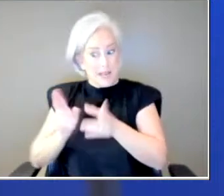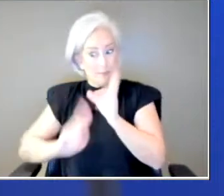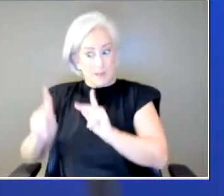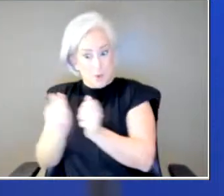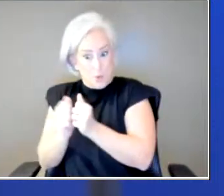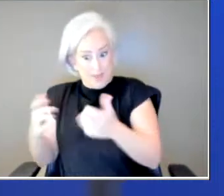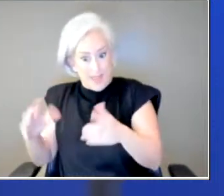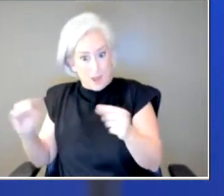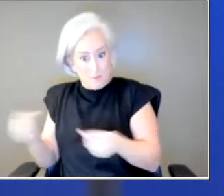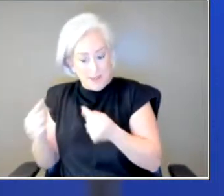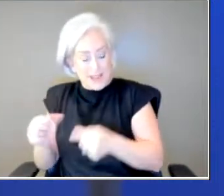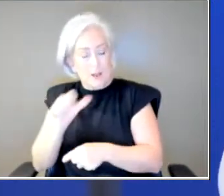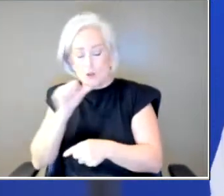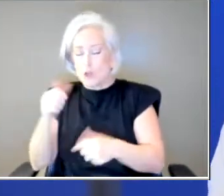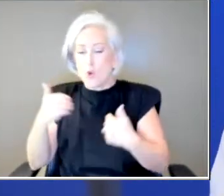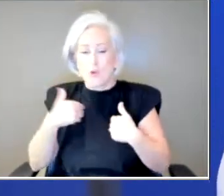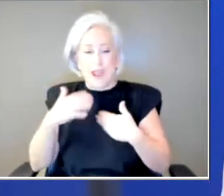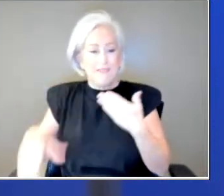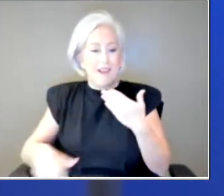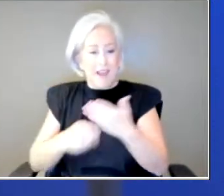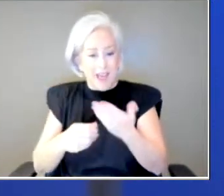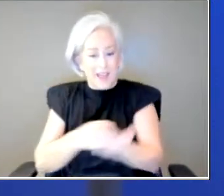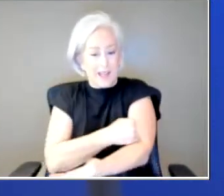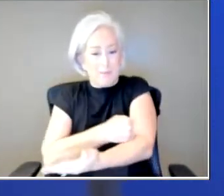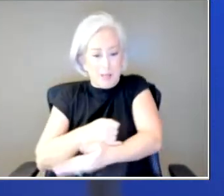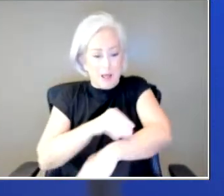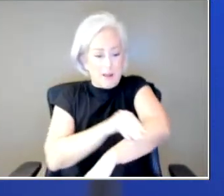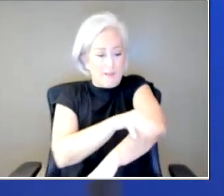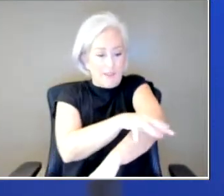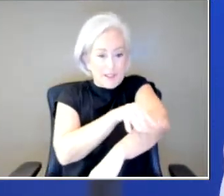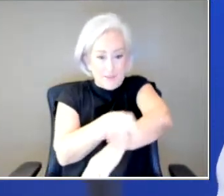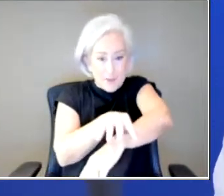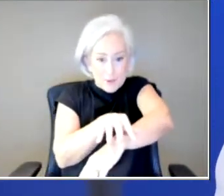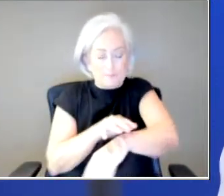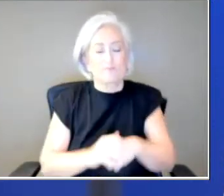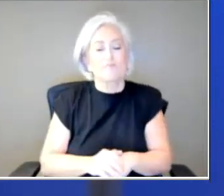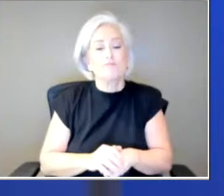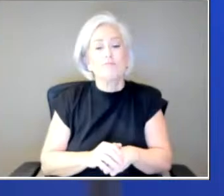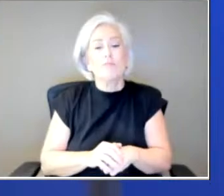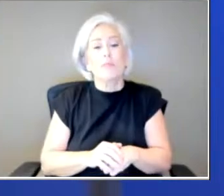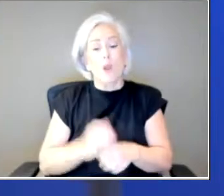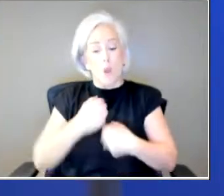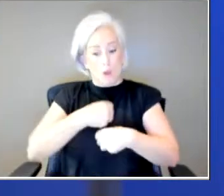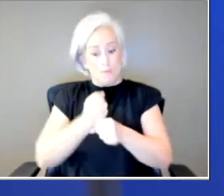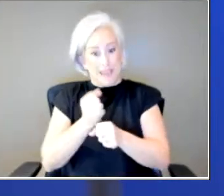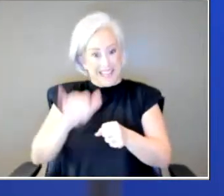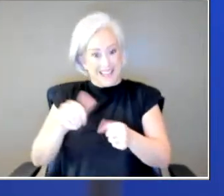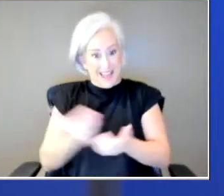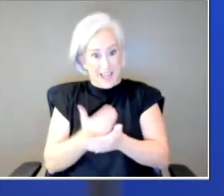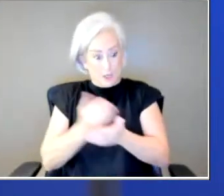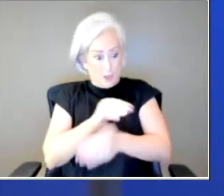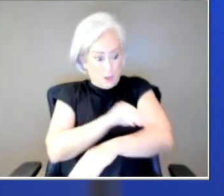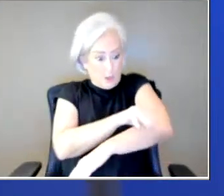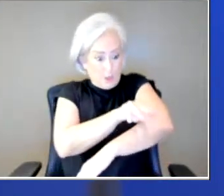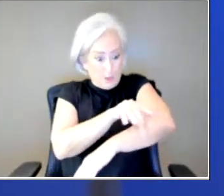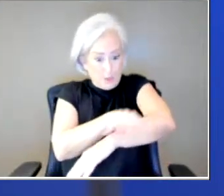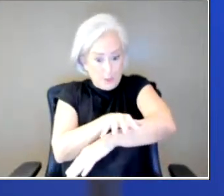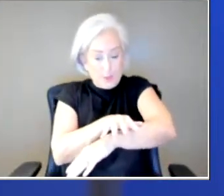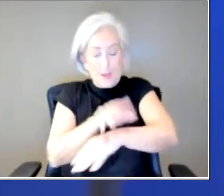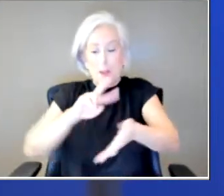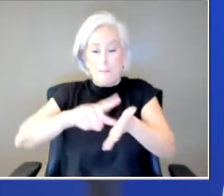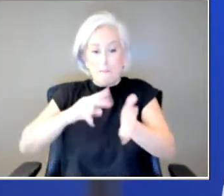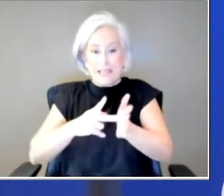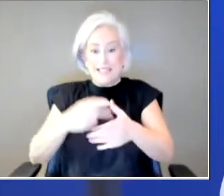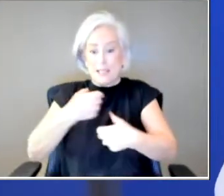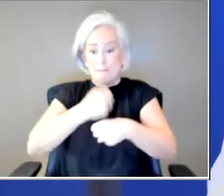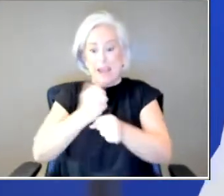knee that don't typically have blood vessels. Along with the formation of those new blood vessels comes the formation of new nerves, which means